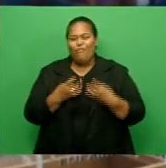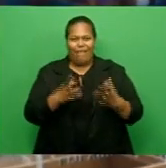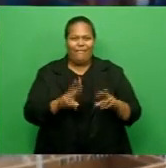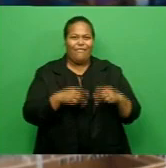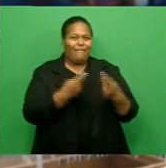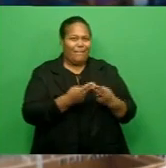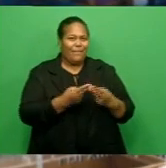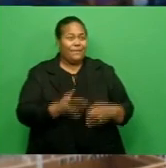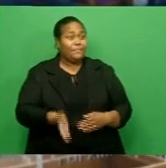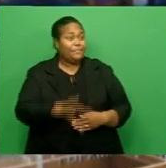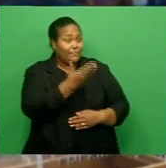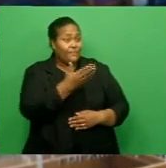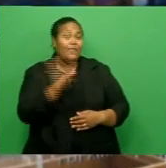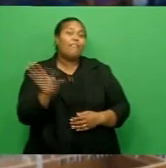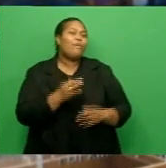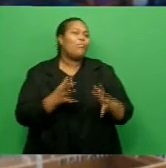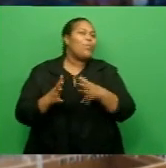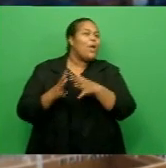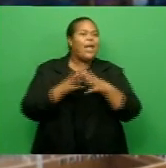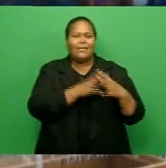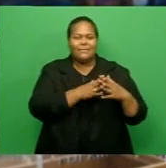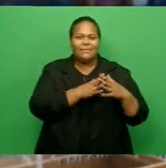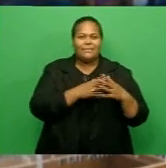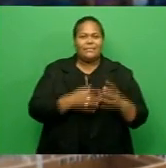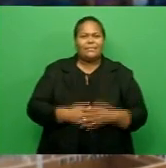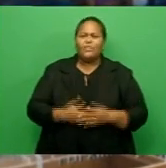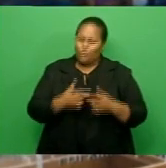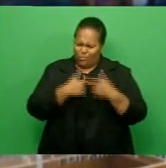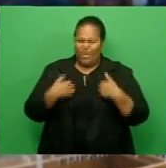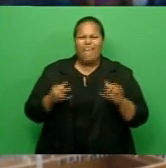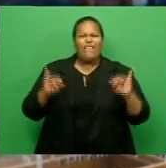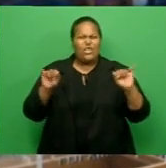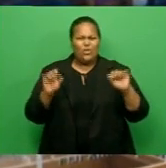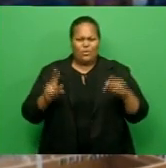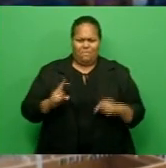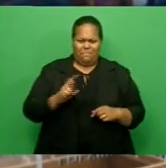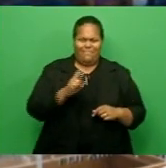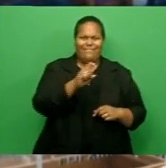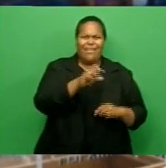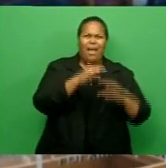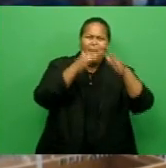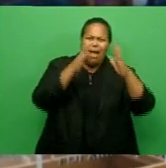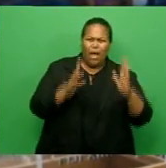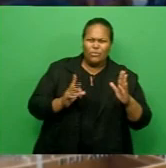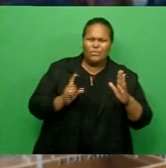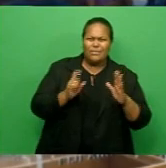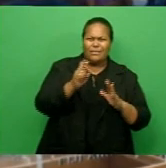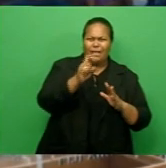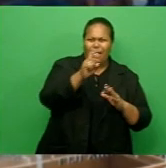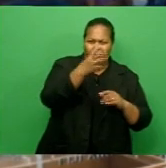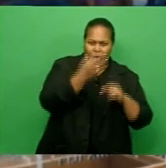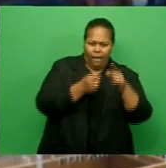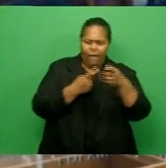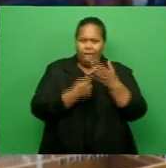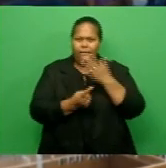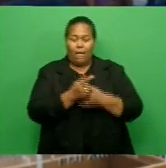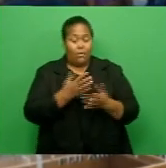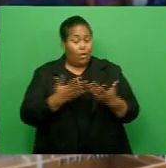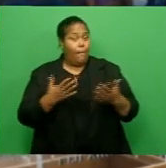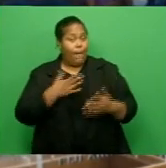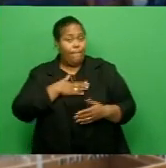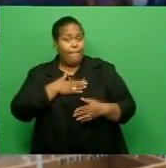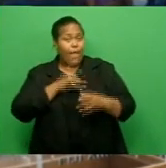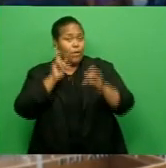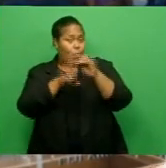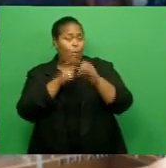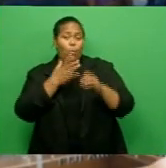Western, where termites, we are affected by termites. Our house has been affected by the termites. I have a goal with my family that I